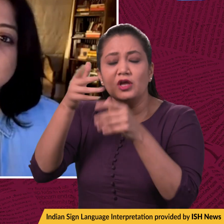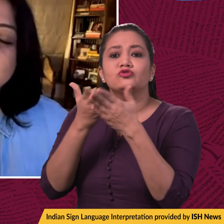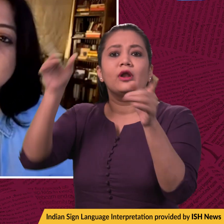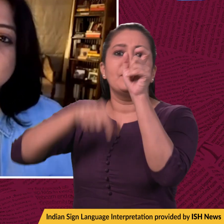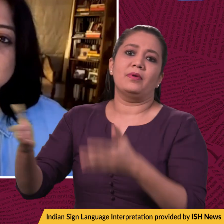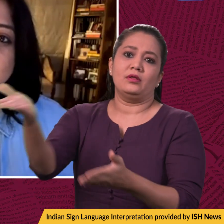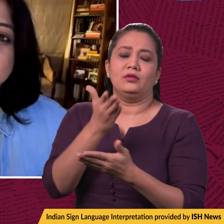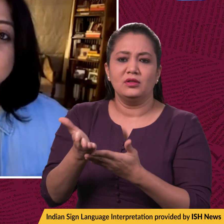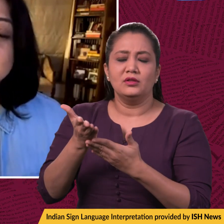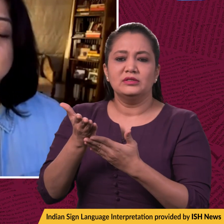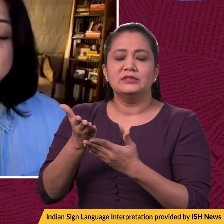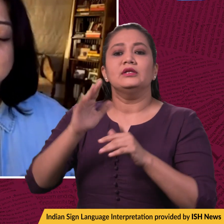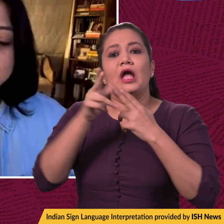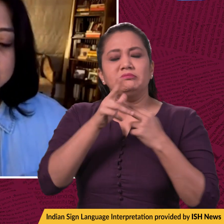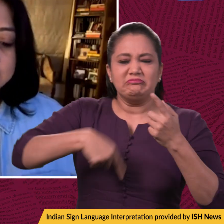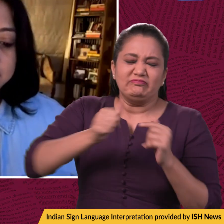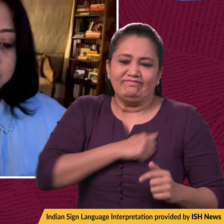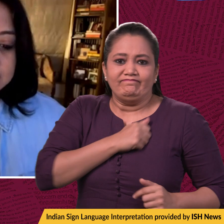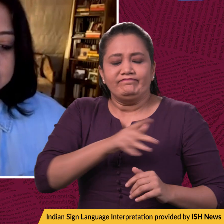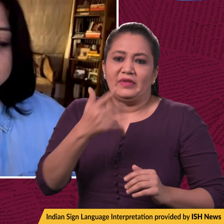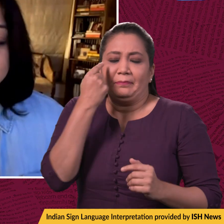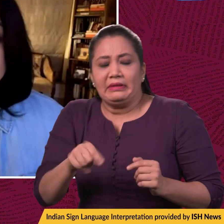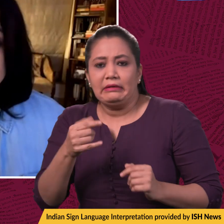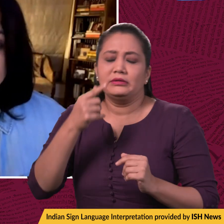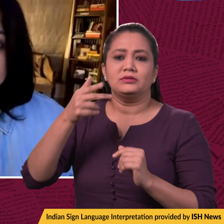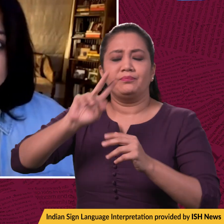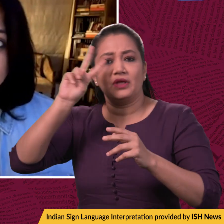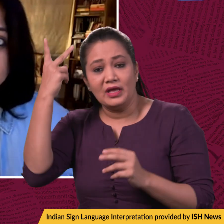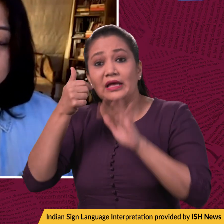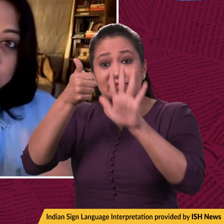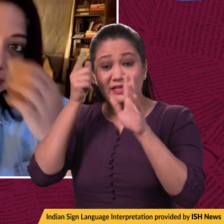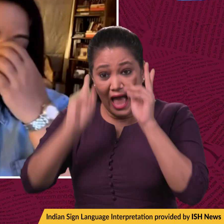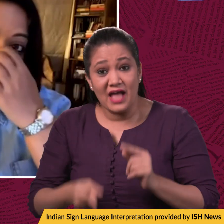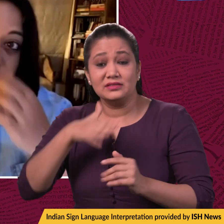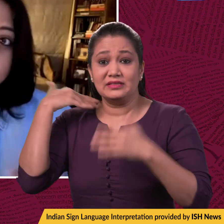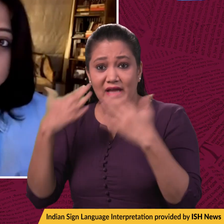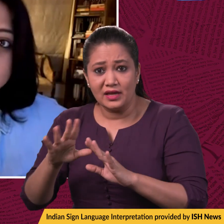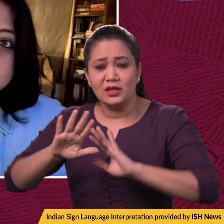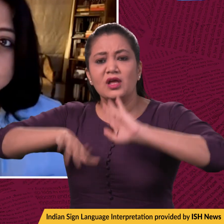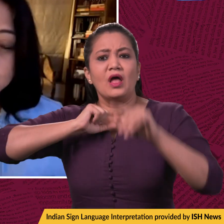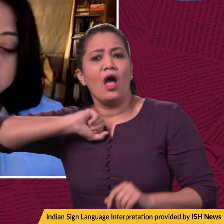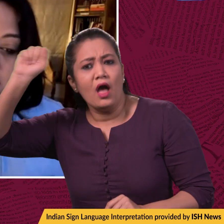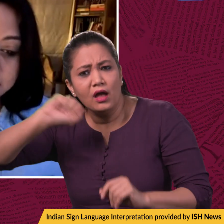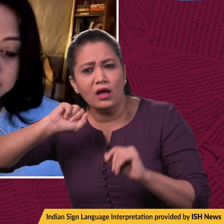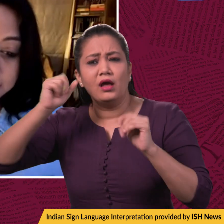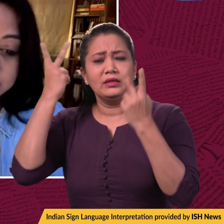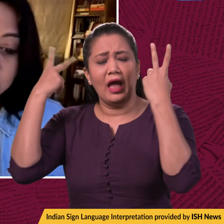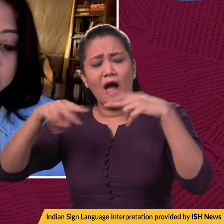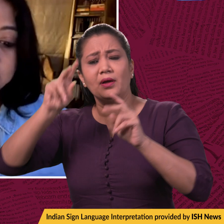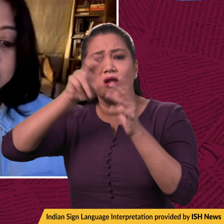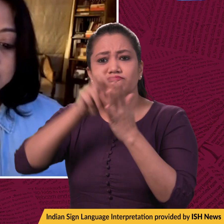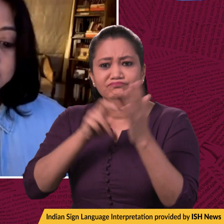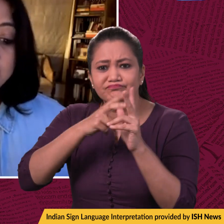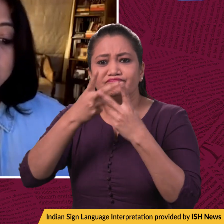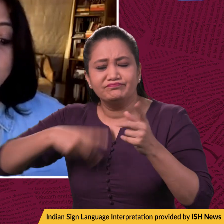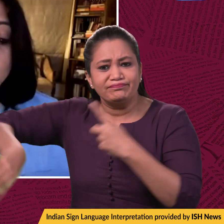confirmed that it was a case of mistaken identity. 6 civilians died on the spot. This triggered protests and angry